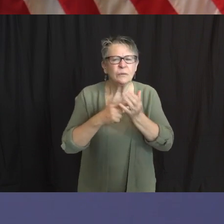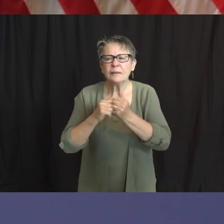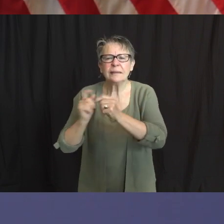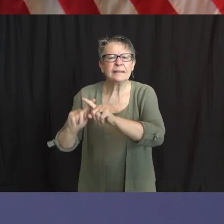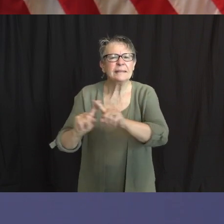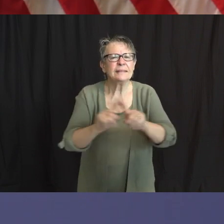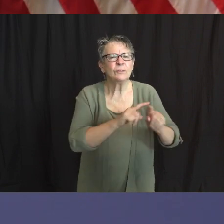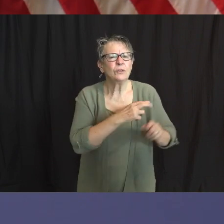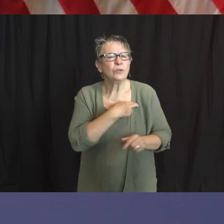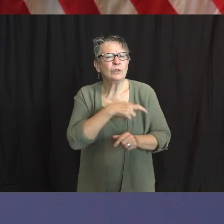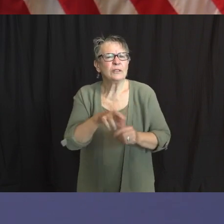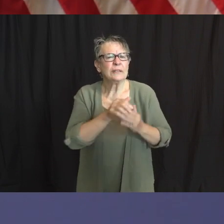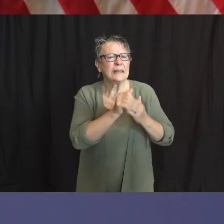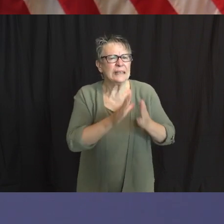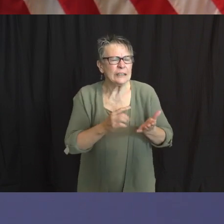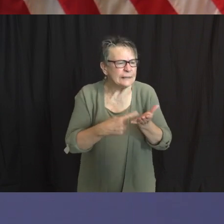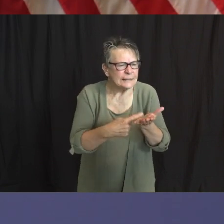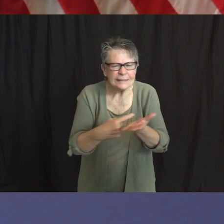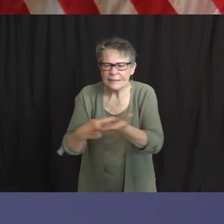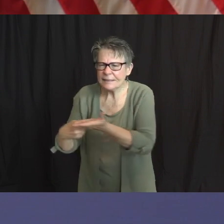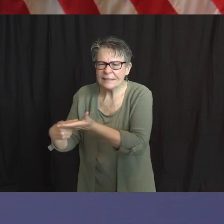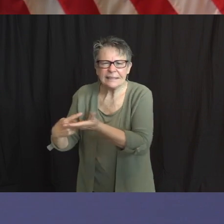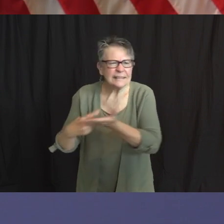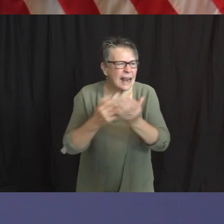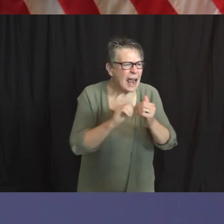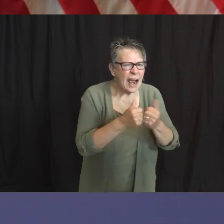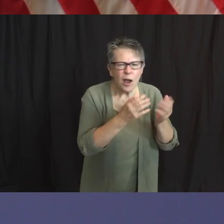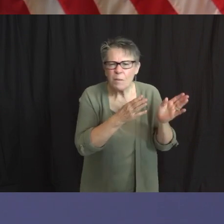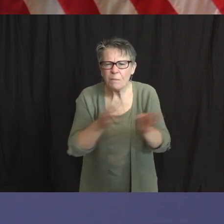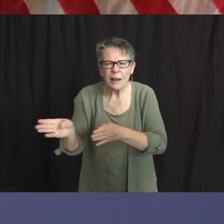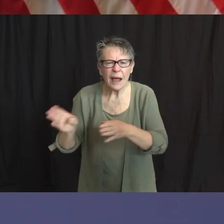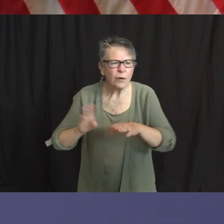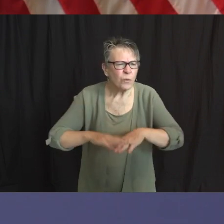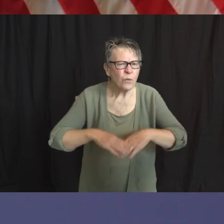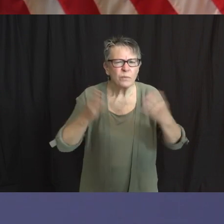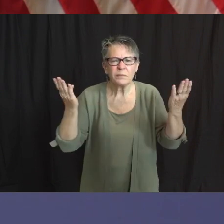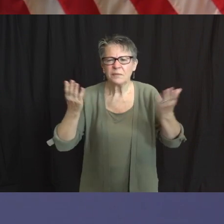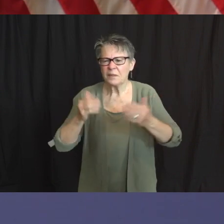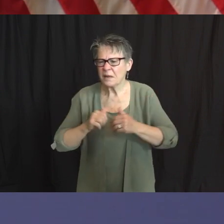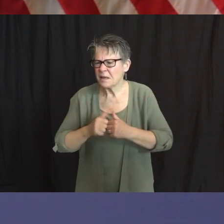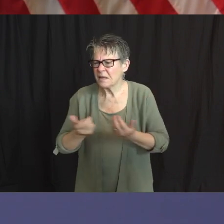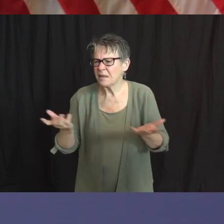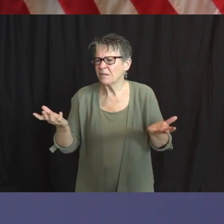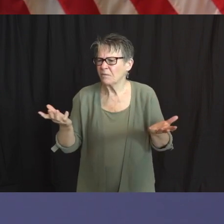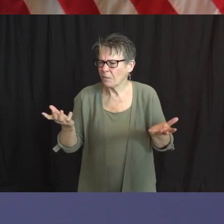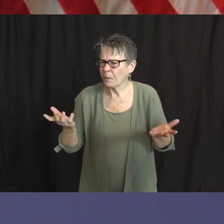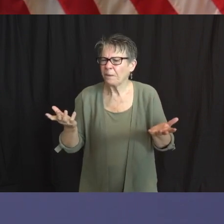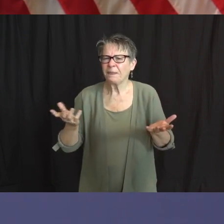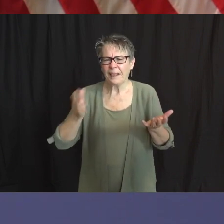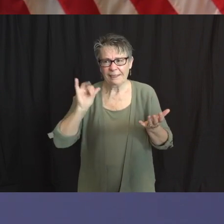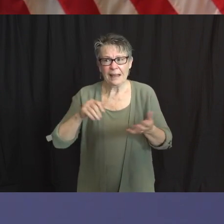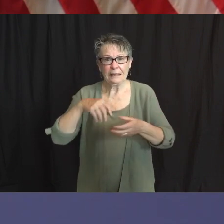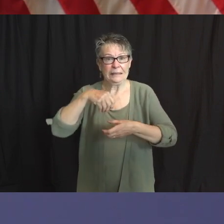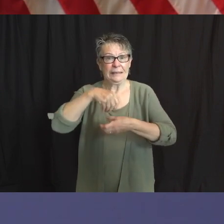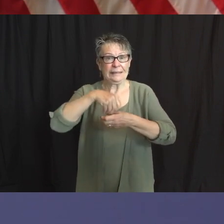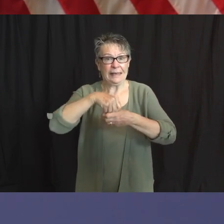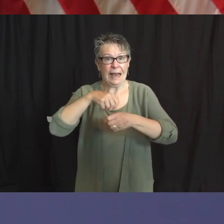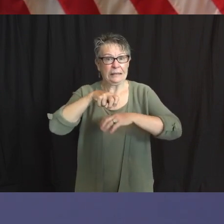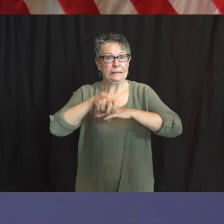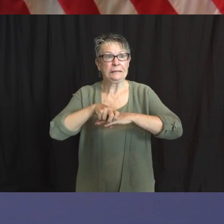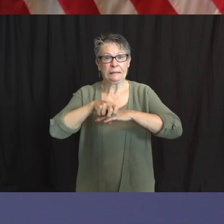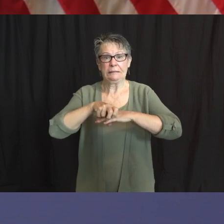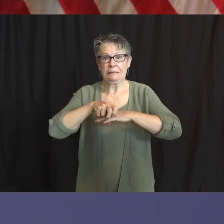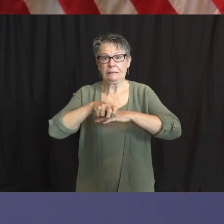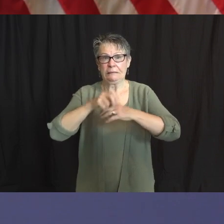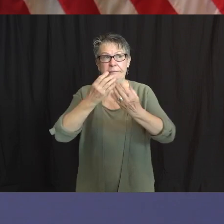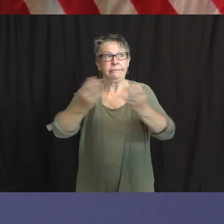cases, sedentary, lack of ventilation. We are now allowing drive-through, fill in the